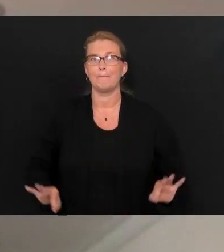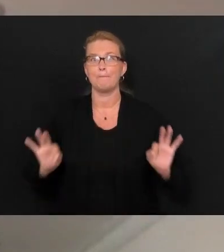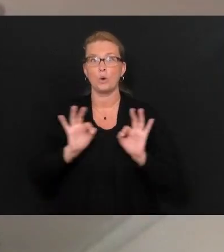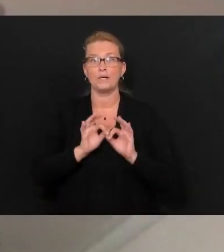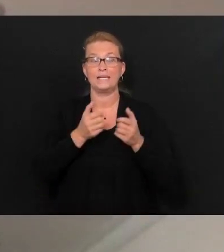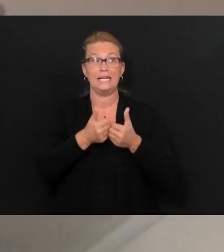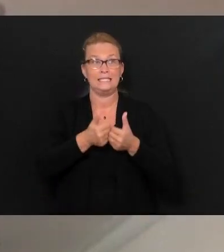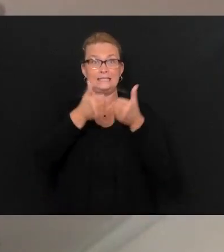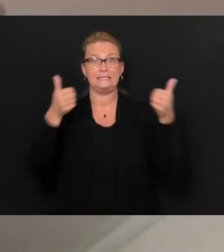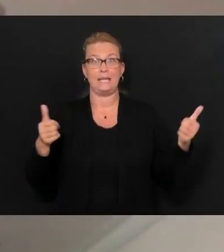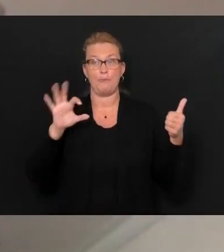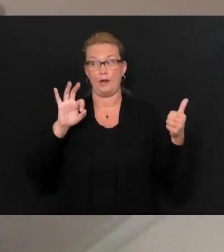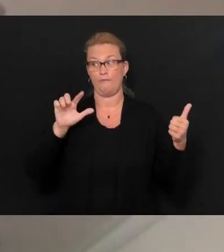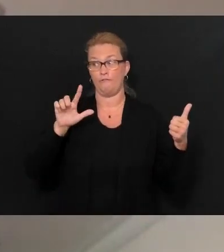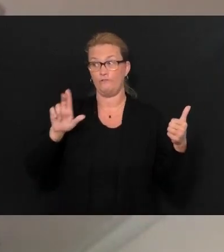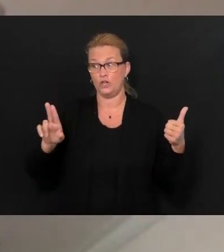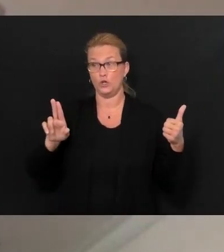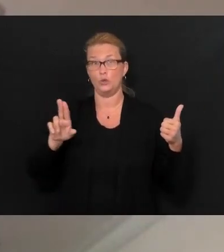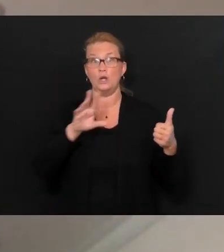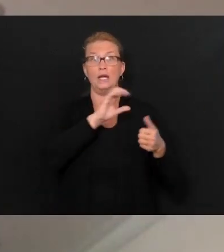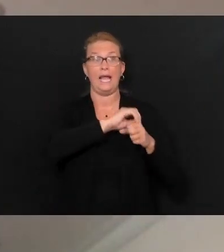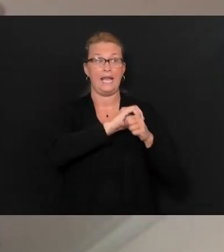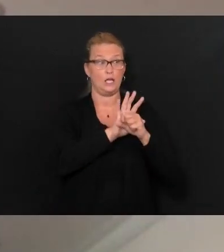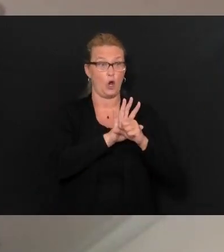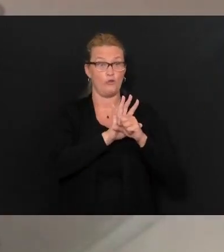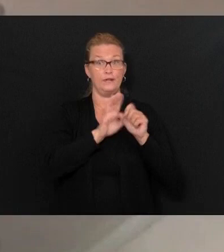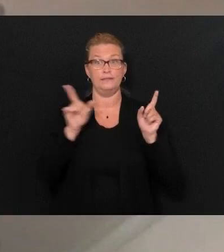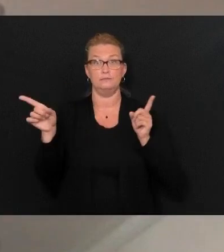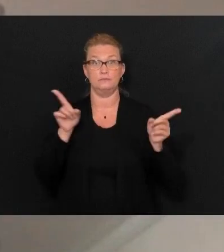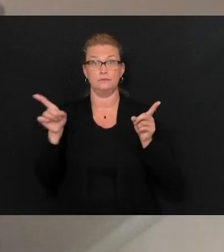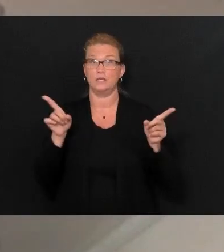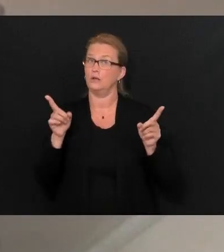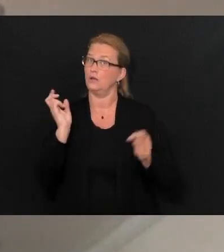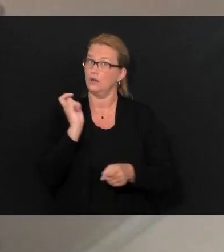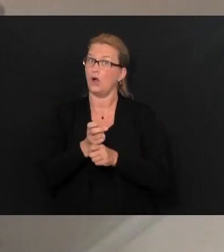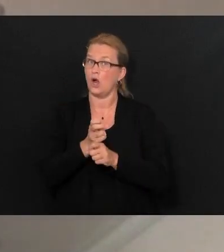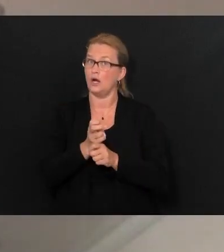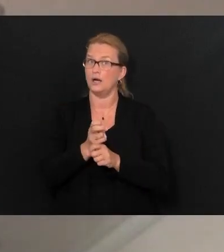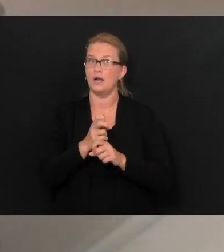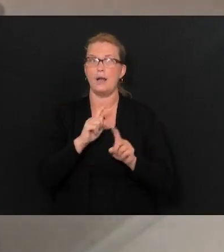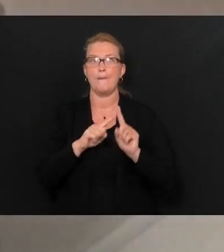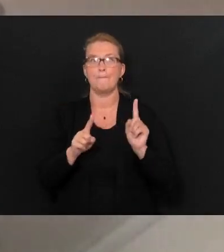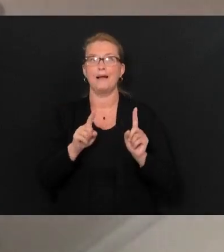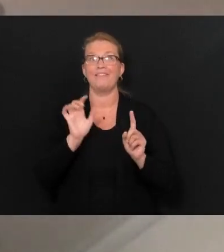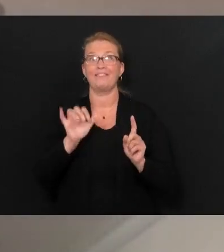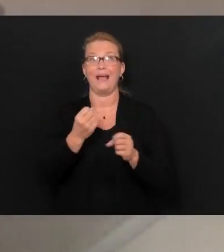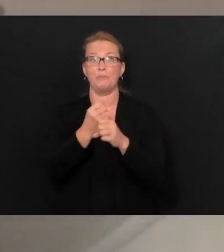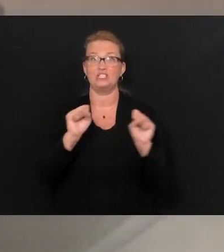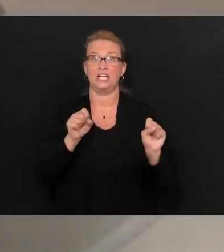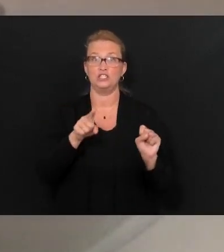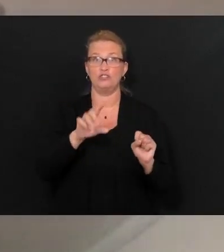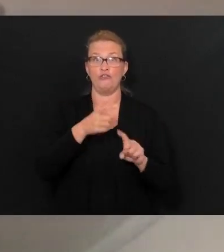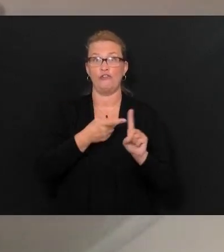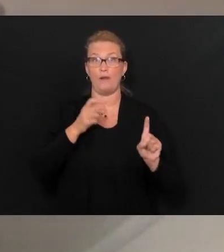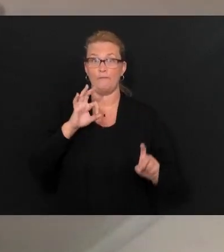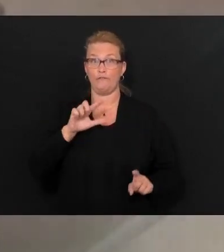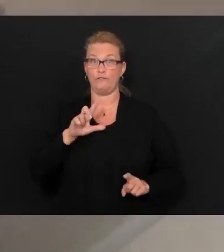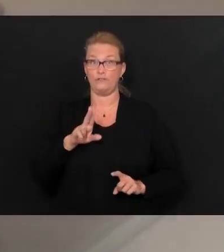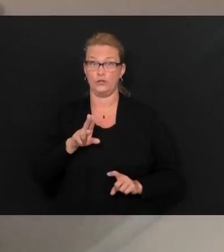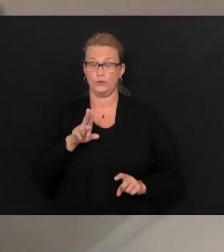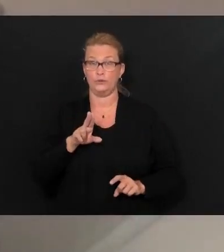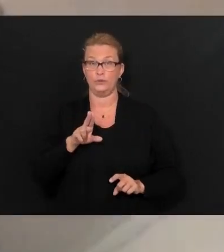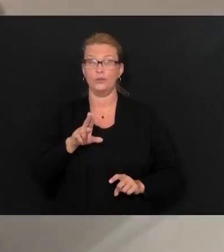and COVID-19 are really, really difficult. But getting a flu shot is protective. And then just adhering to